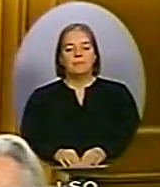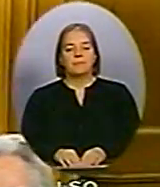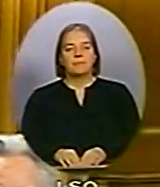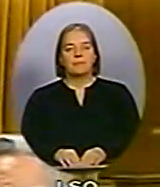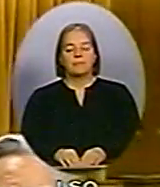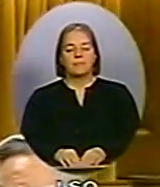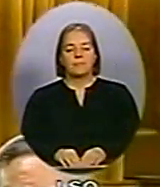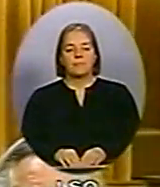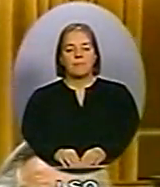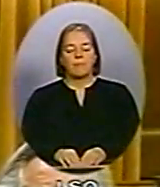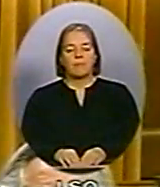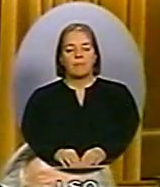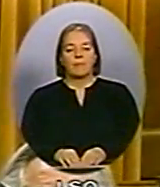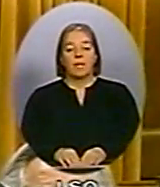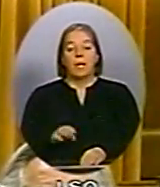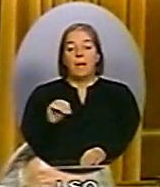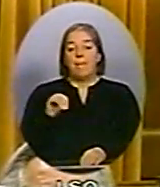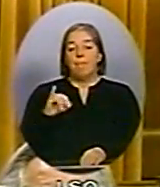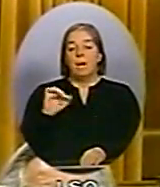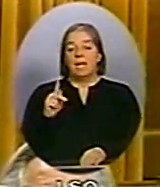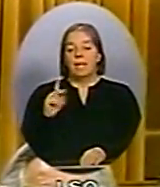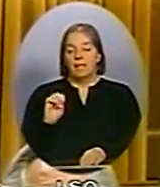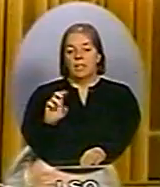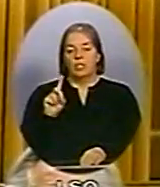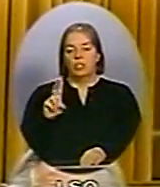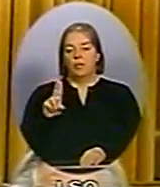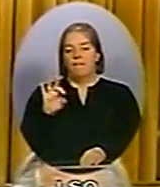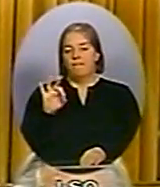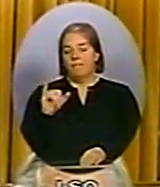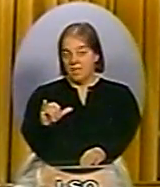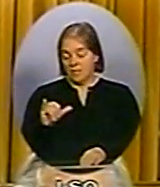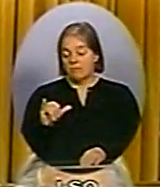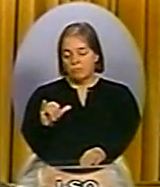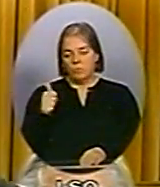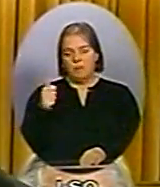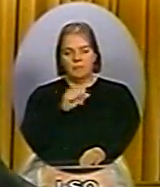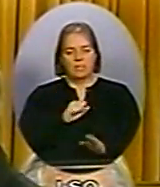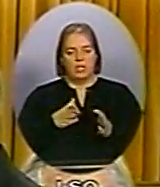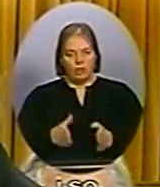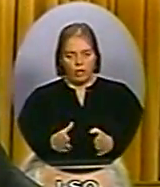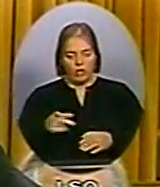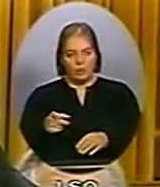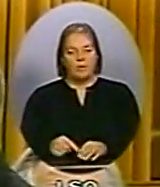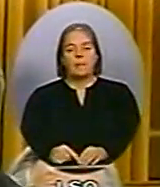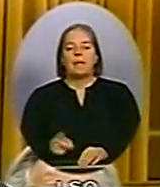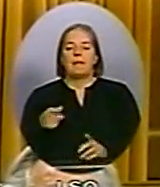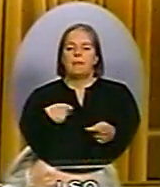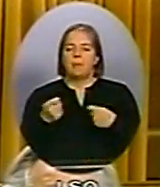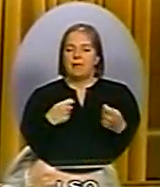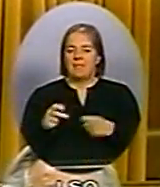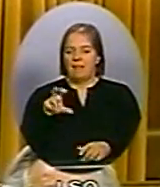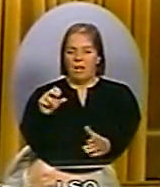Mike Duffy. He's being investigated for dinging the taxpayer for $30,000 a year on the dubious claim that